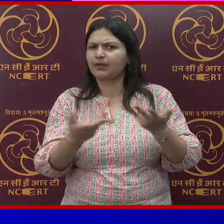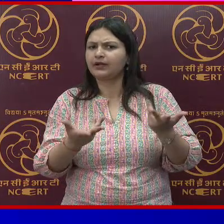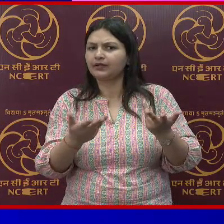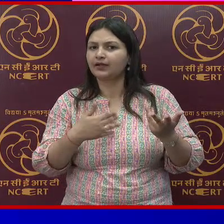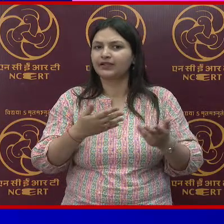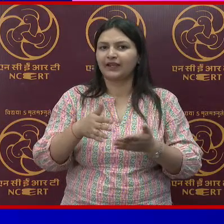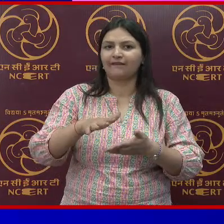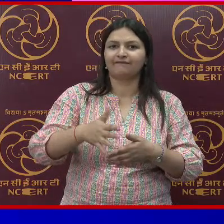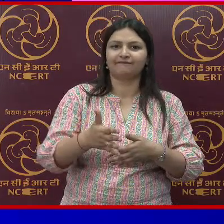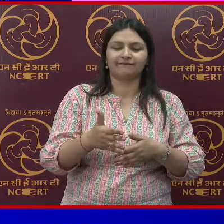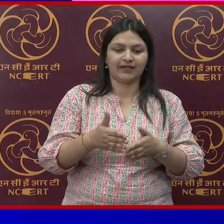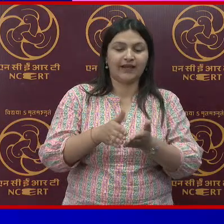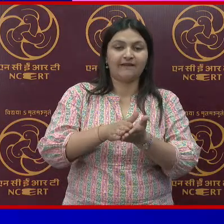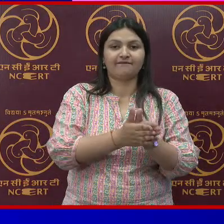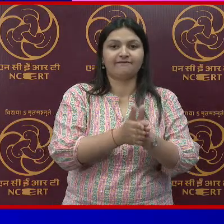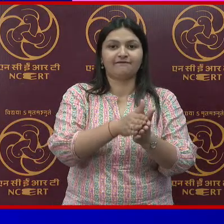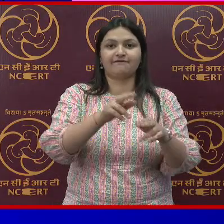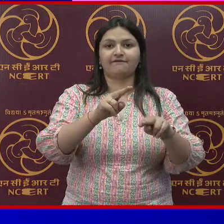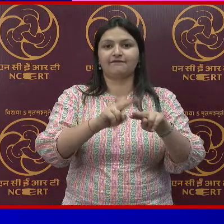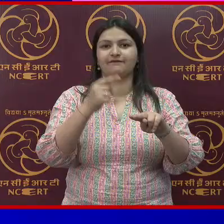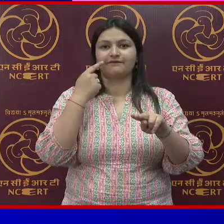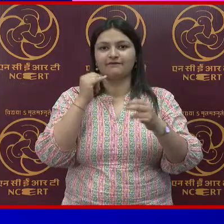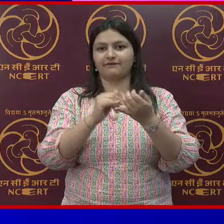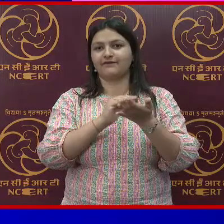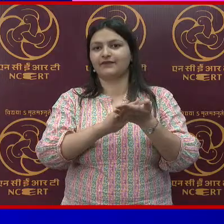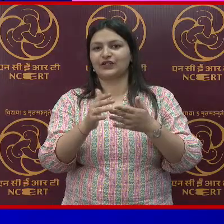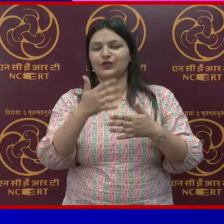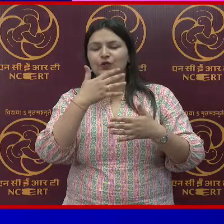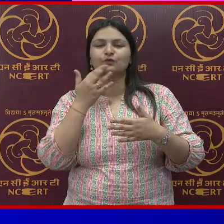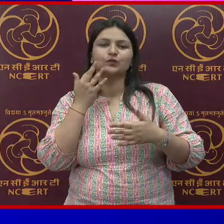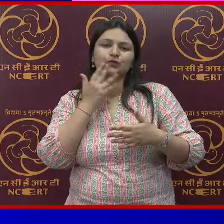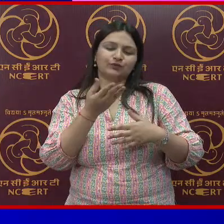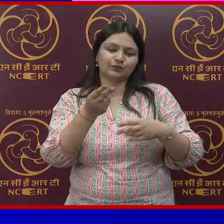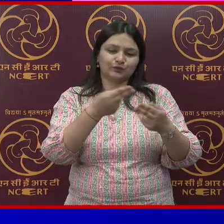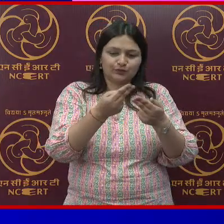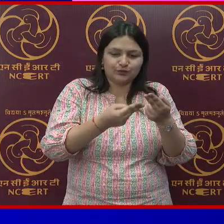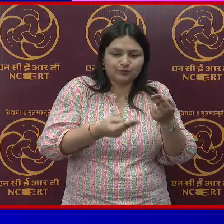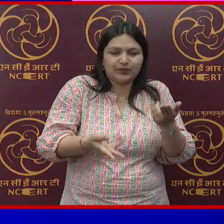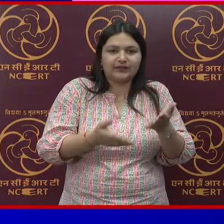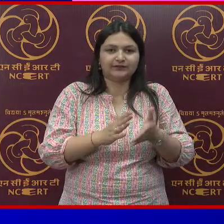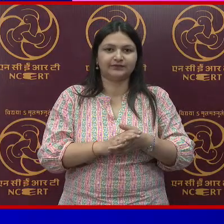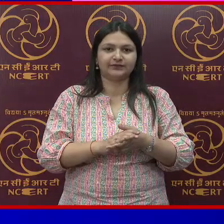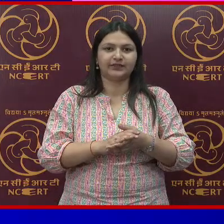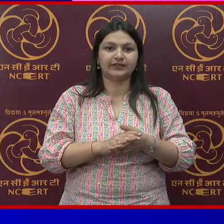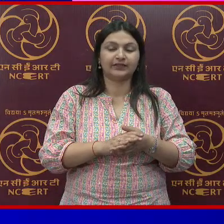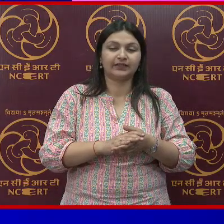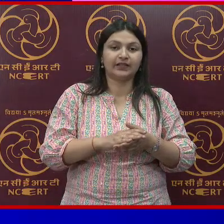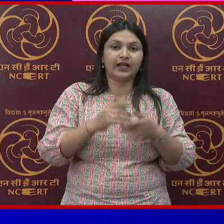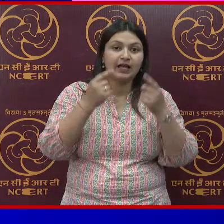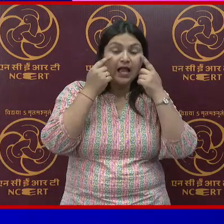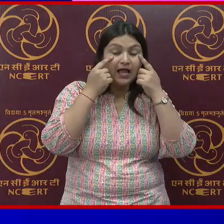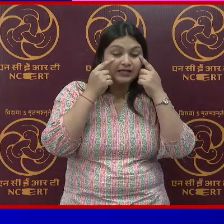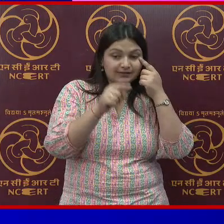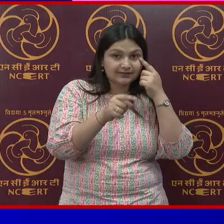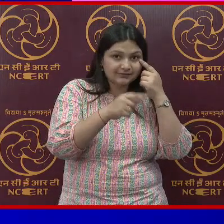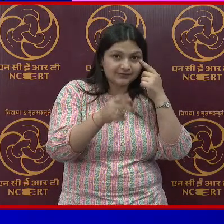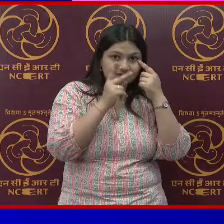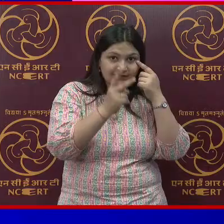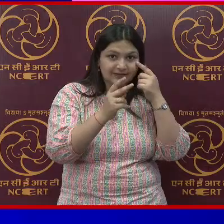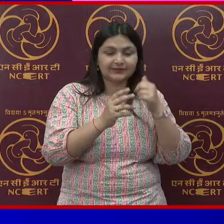like is, a fish. It is a beautiful fish with beautiful color, and see how nicely she has pasted the googly eye